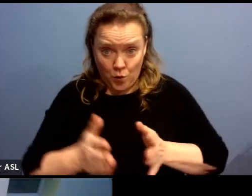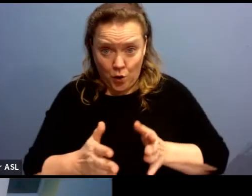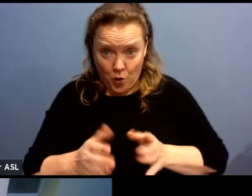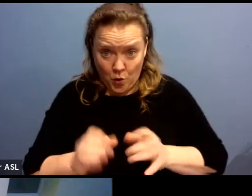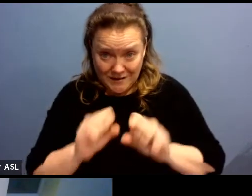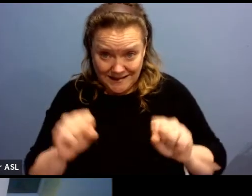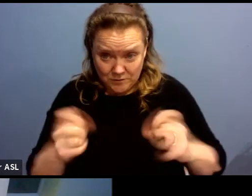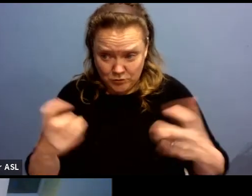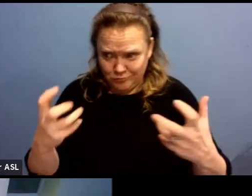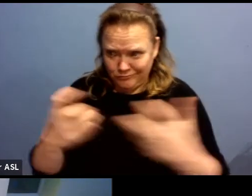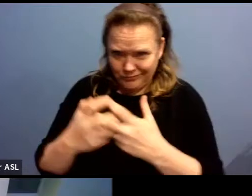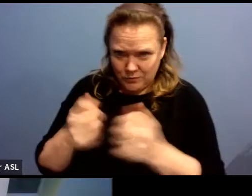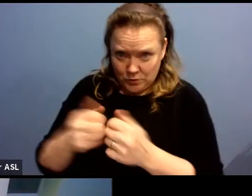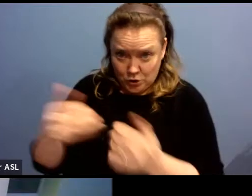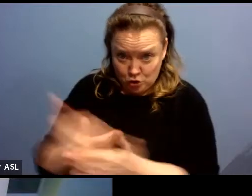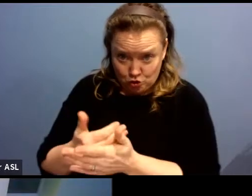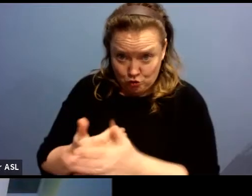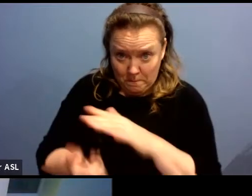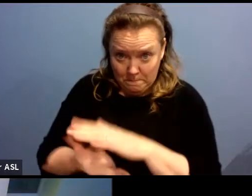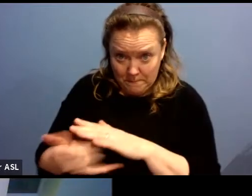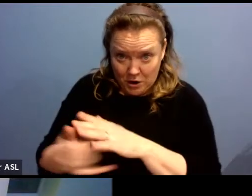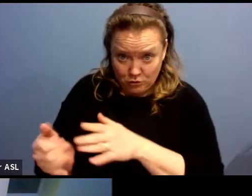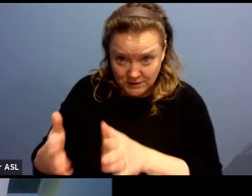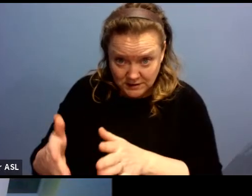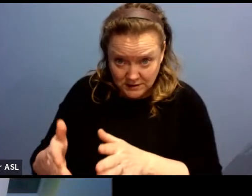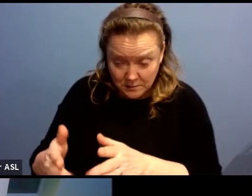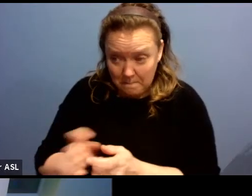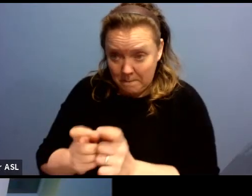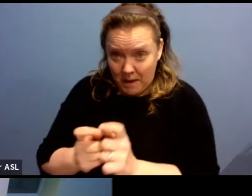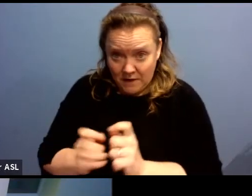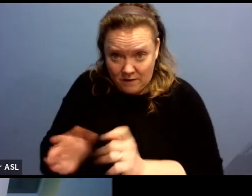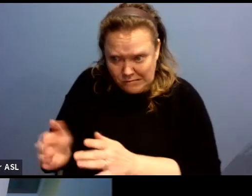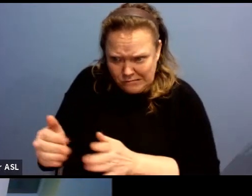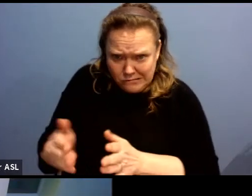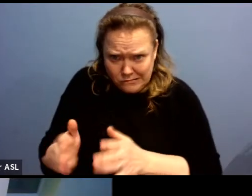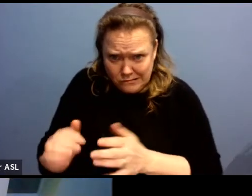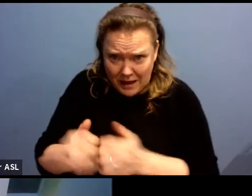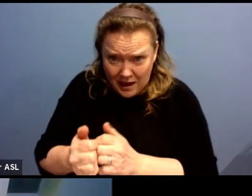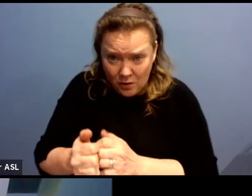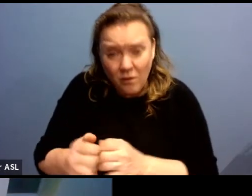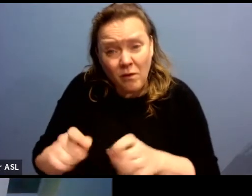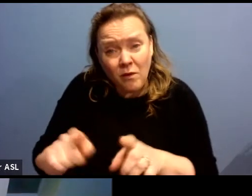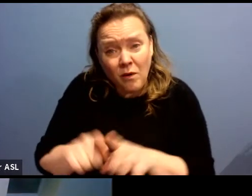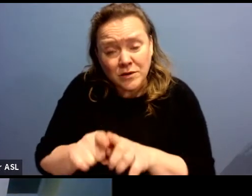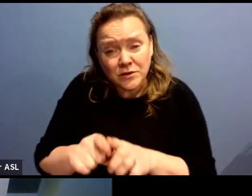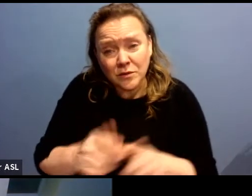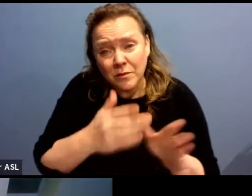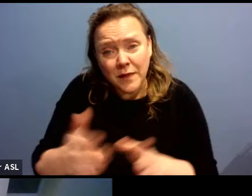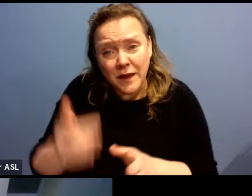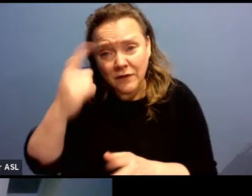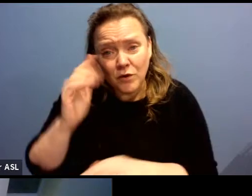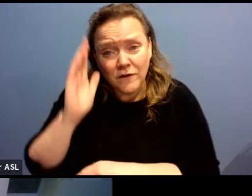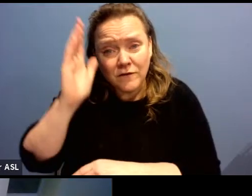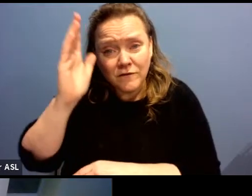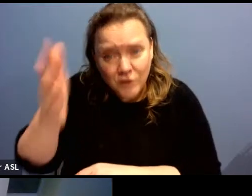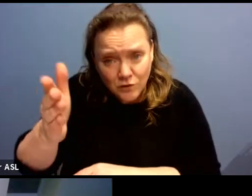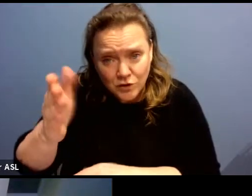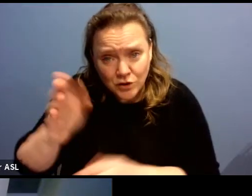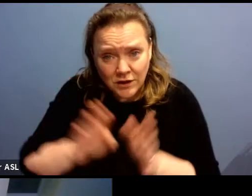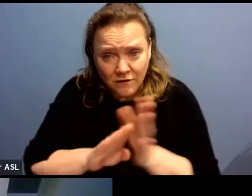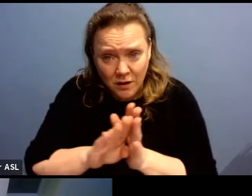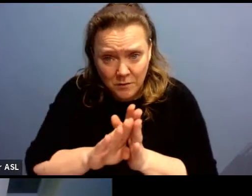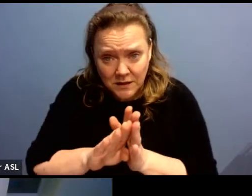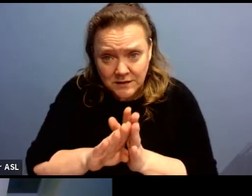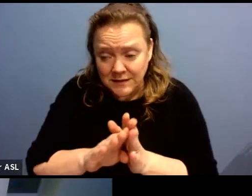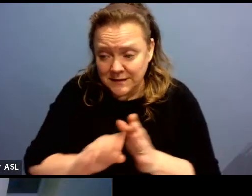system, modify transit system routing, and we're planning for future developments to and around the